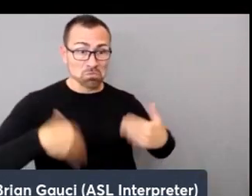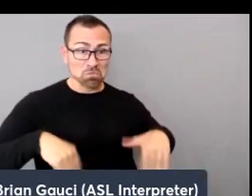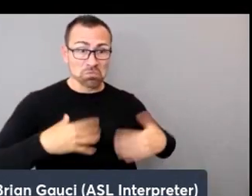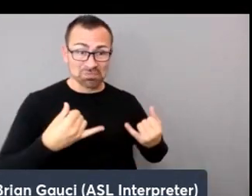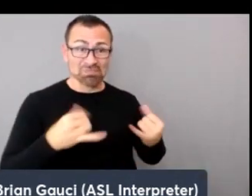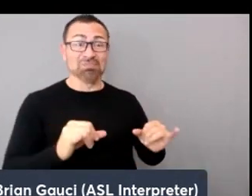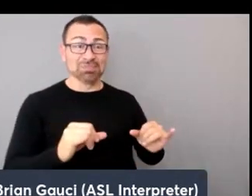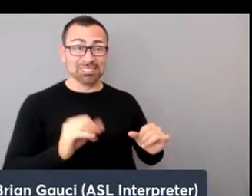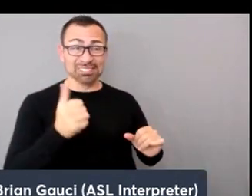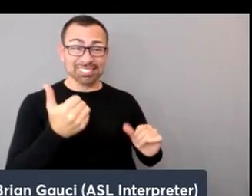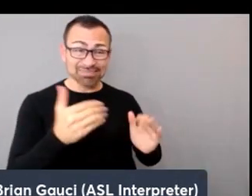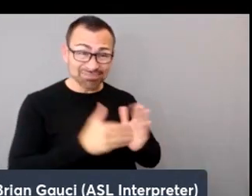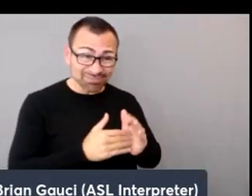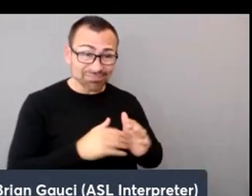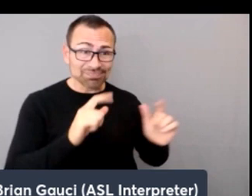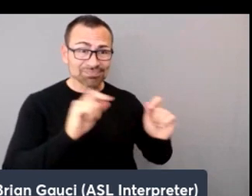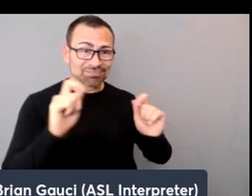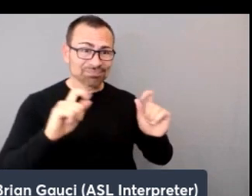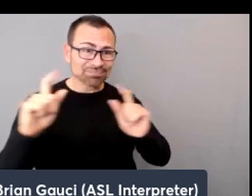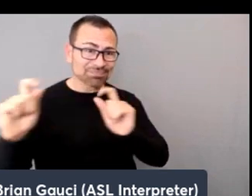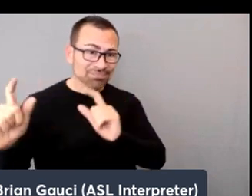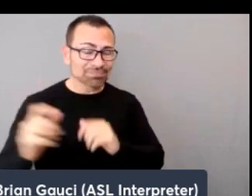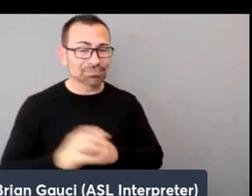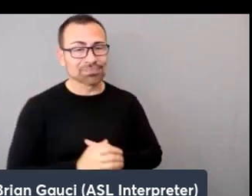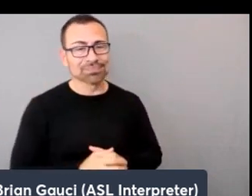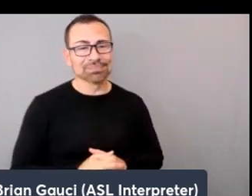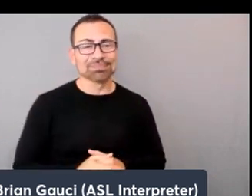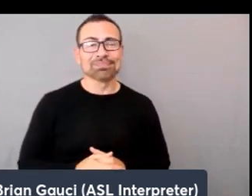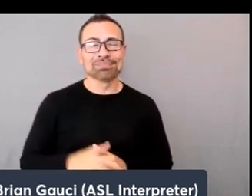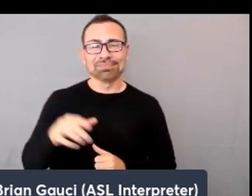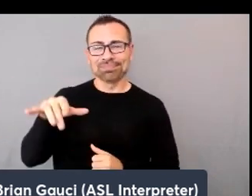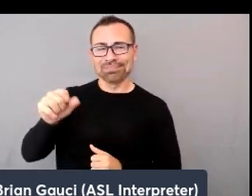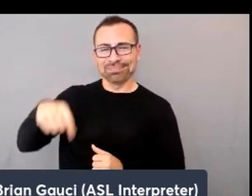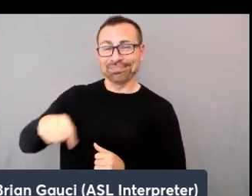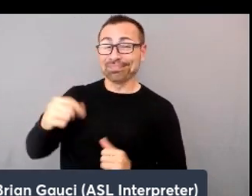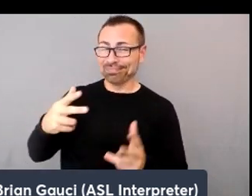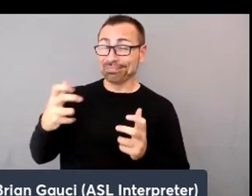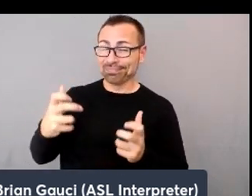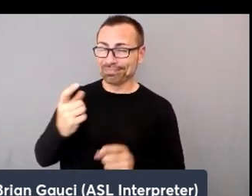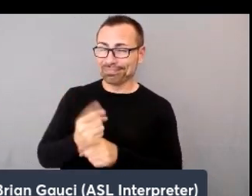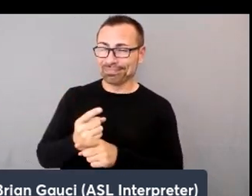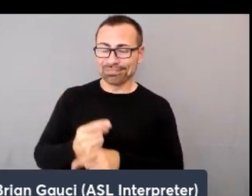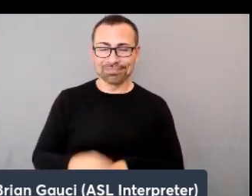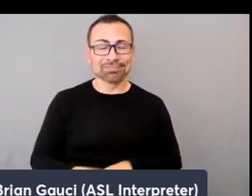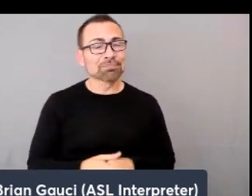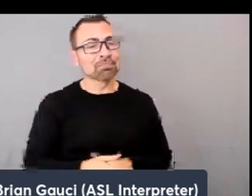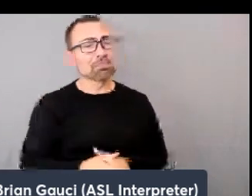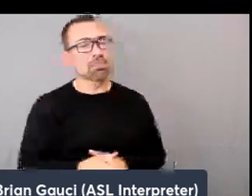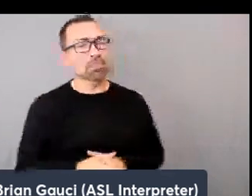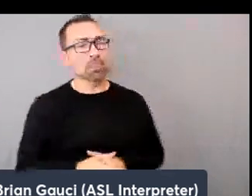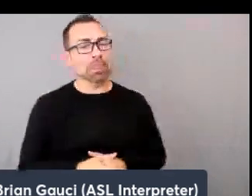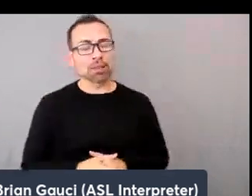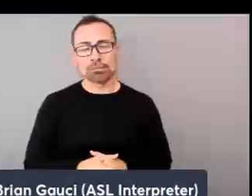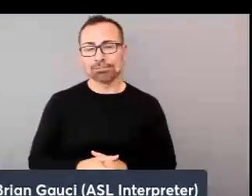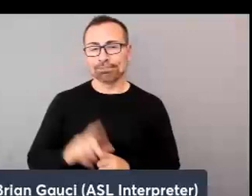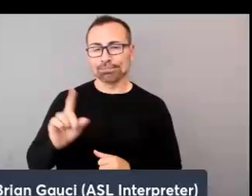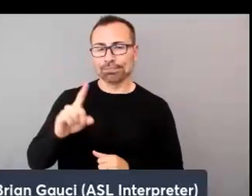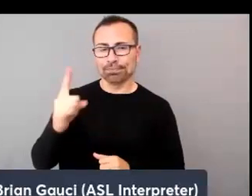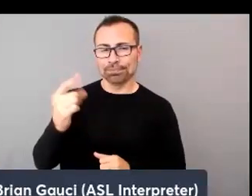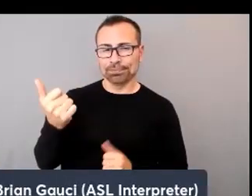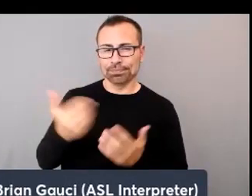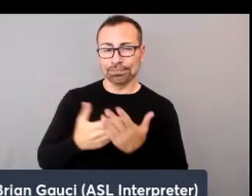know, 10,000 but you would images. like to have it very fast, right? Right. Yeah. Totally. And the other thing is, this is a